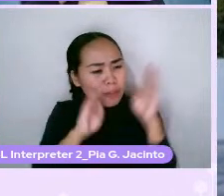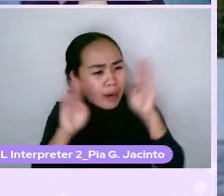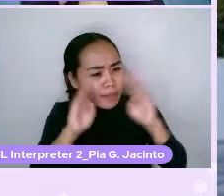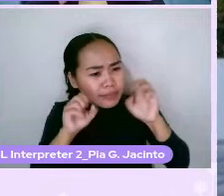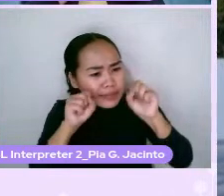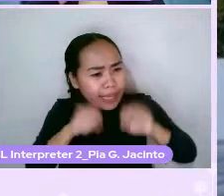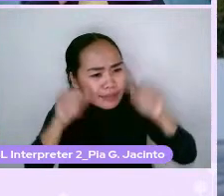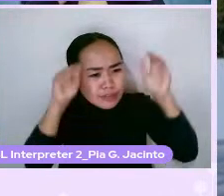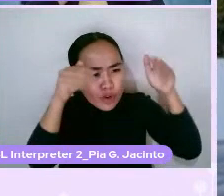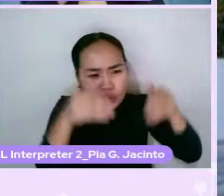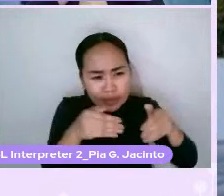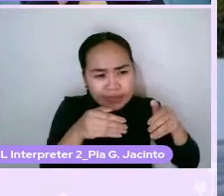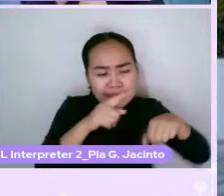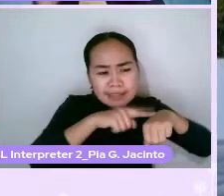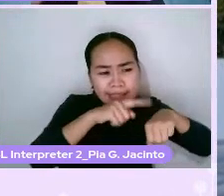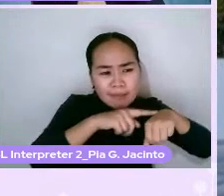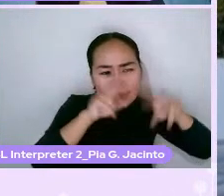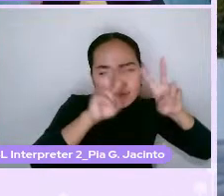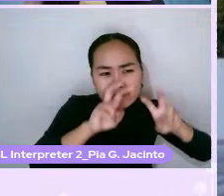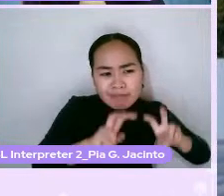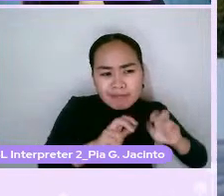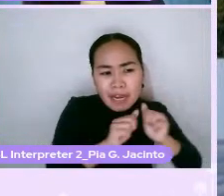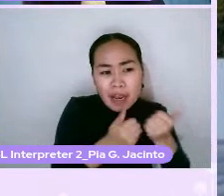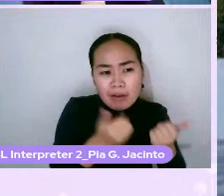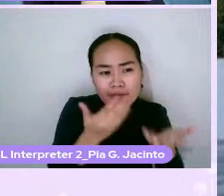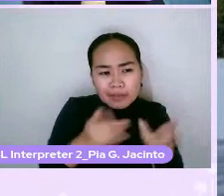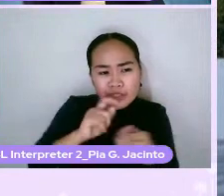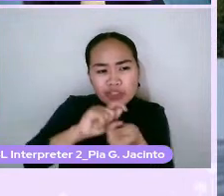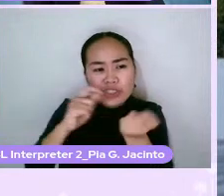of discovery, and maybe on changing the world.